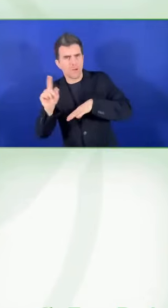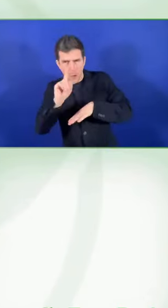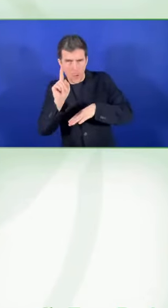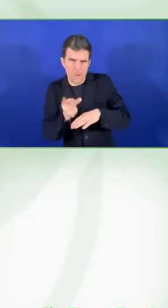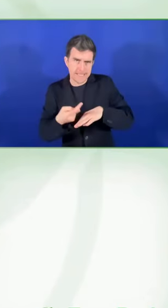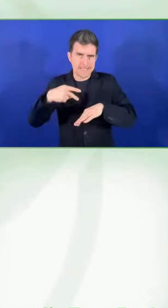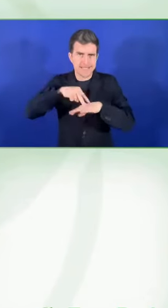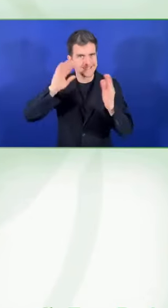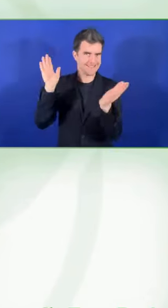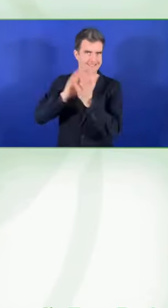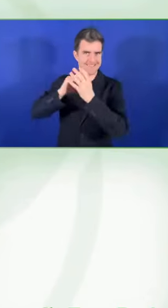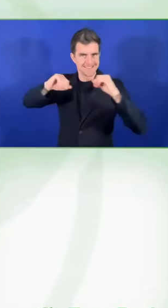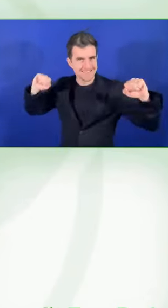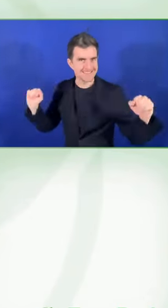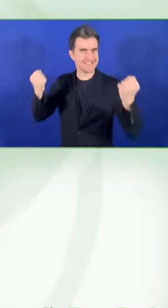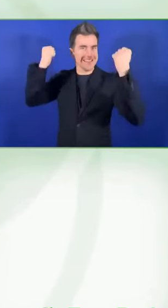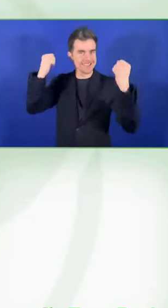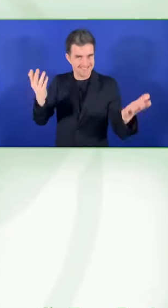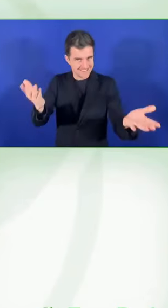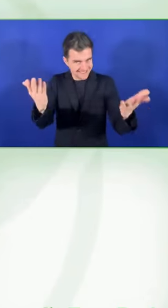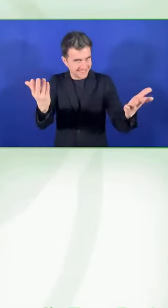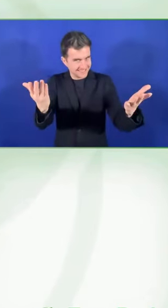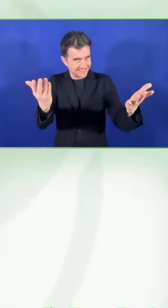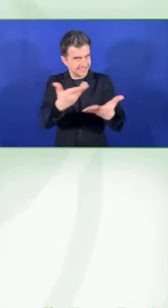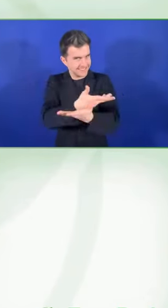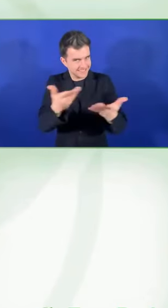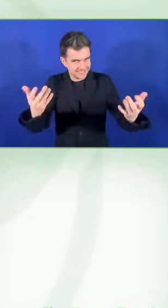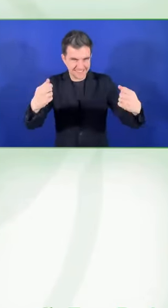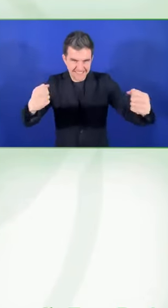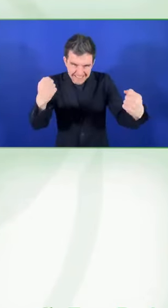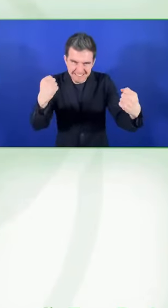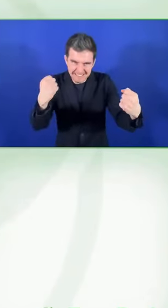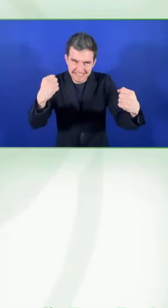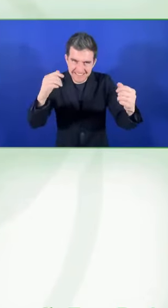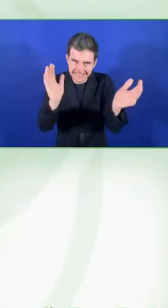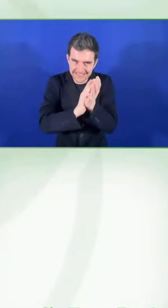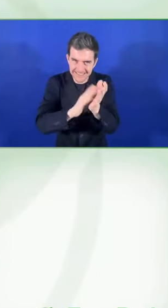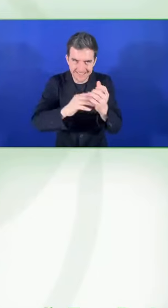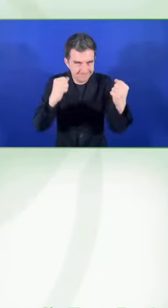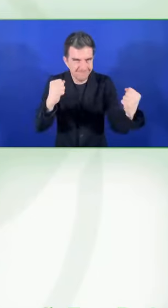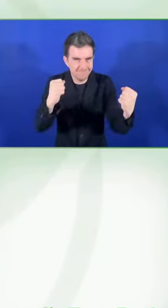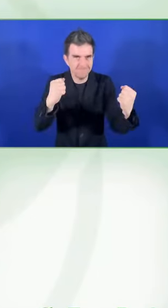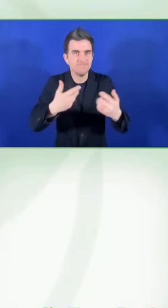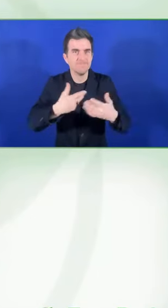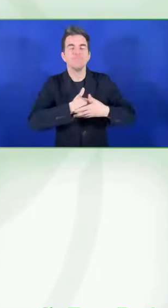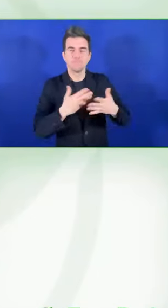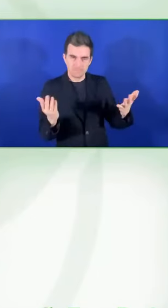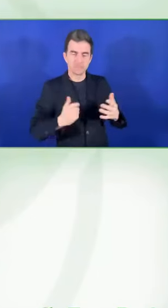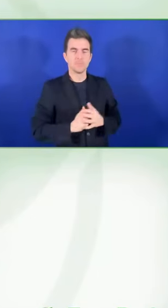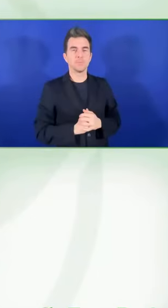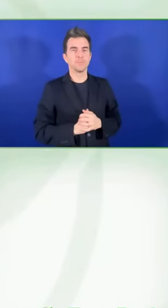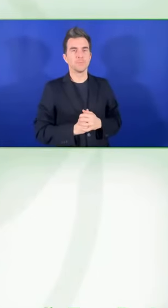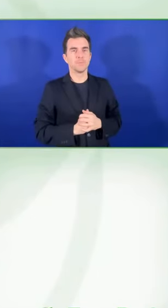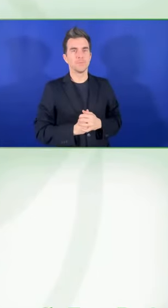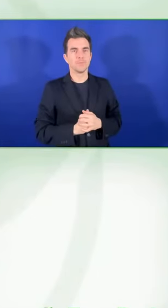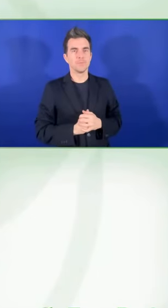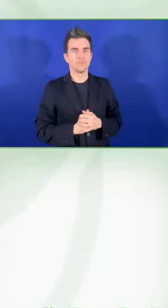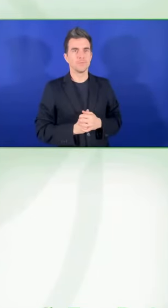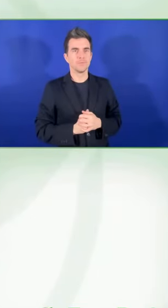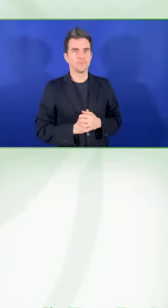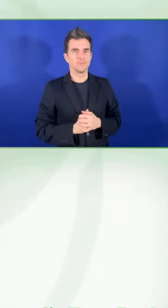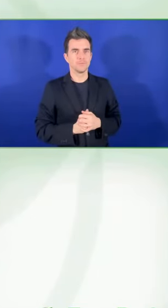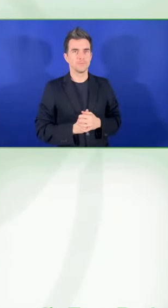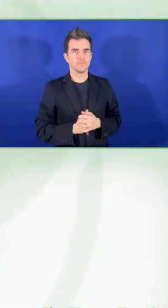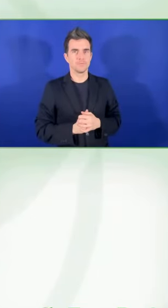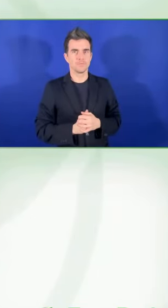Hello, it's wonderful to meet you. I'm the crazy Irish woman. Why are you crazy? Well, I think the audience would